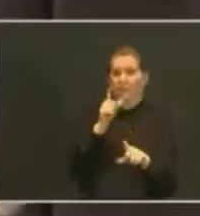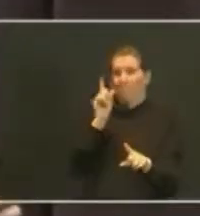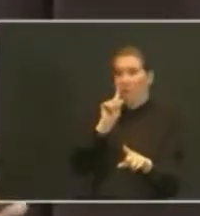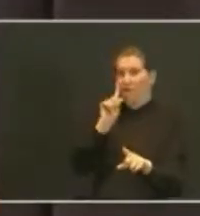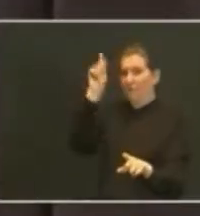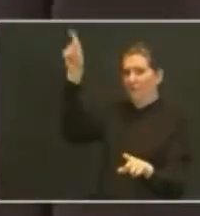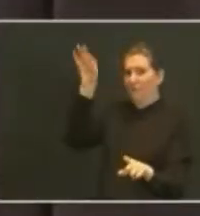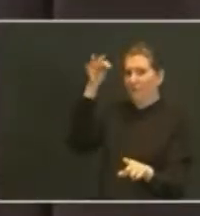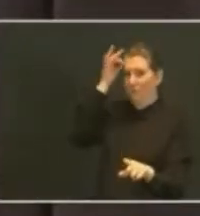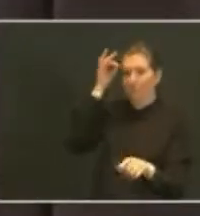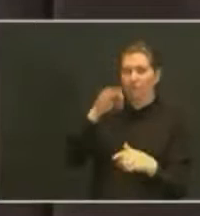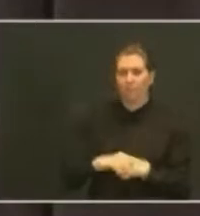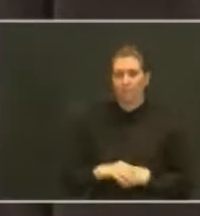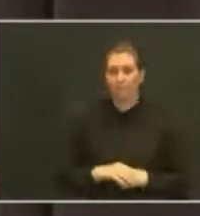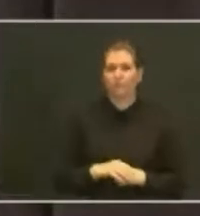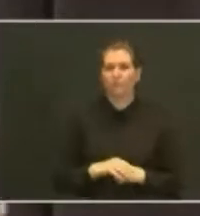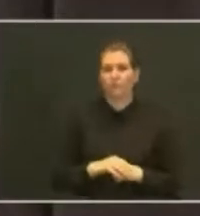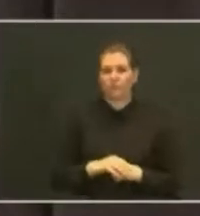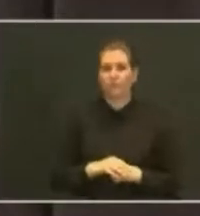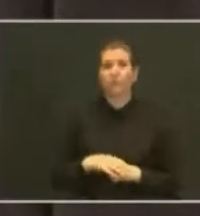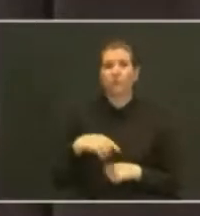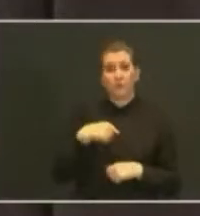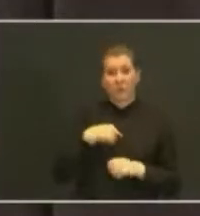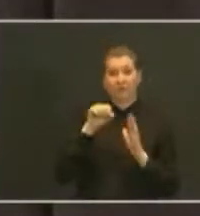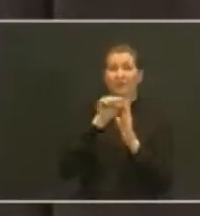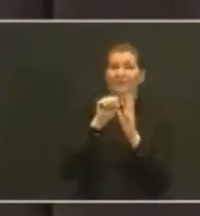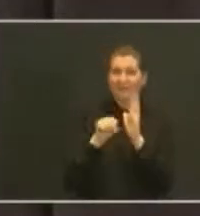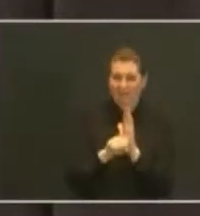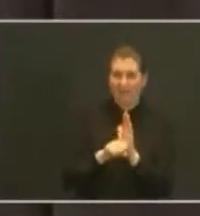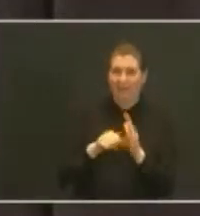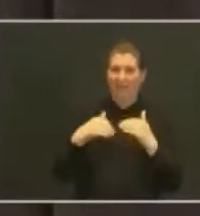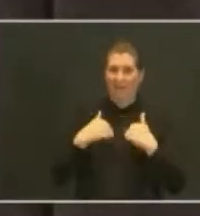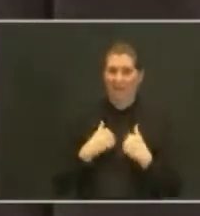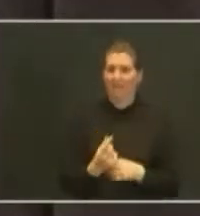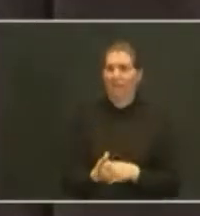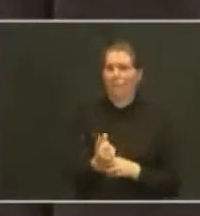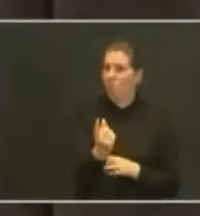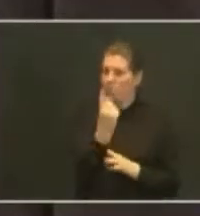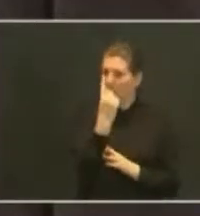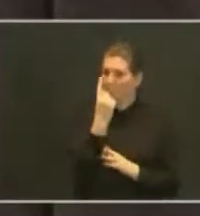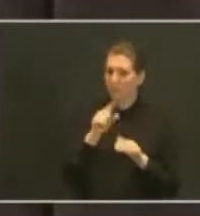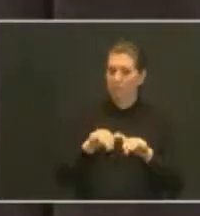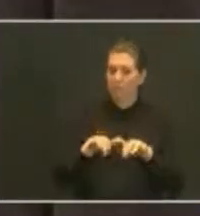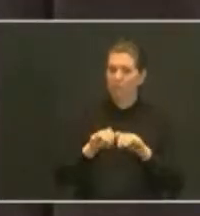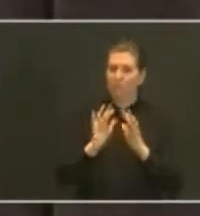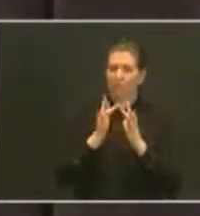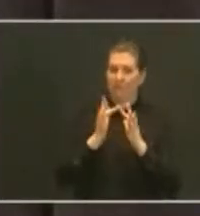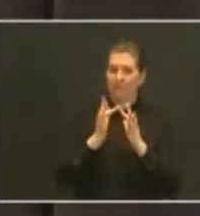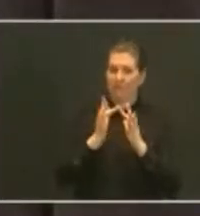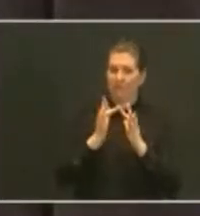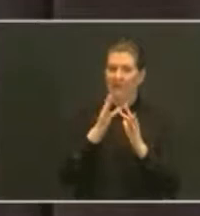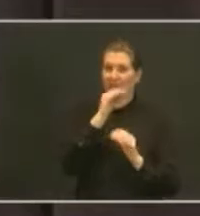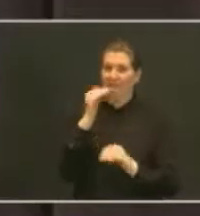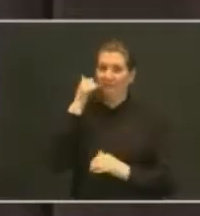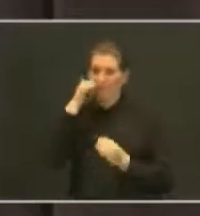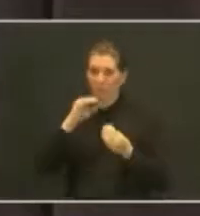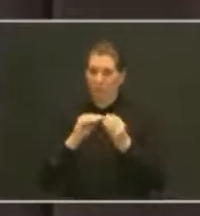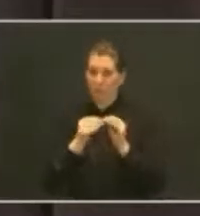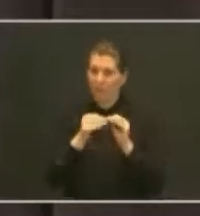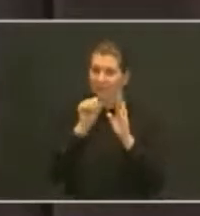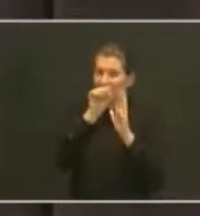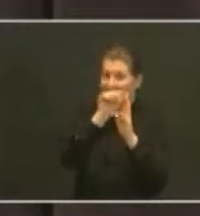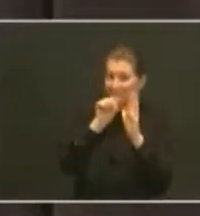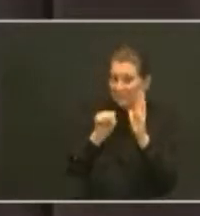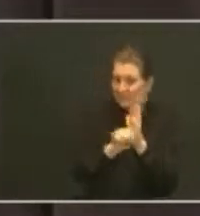system, one website, and one phone number for the state-run sites. And our goal is